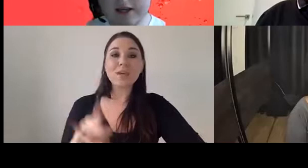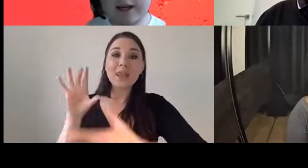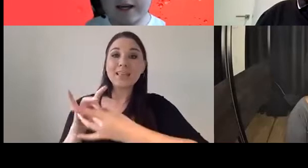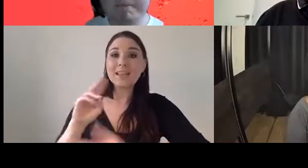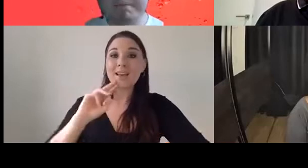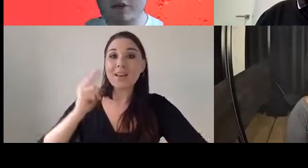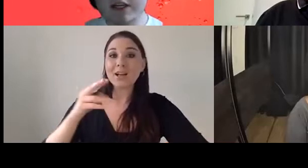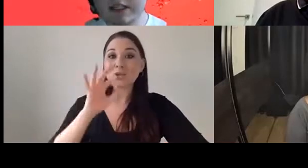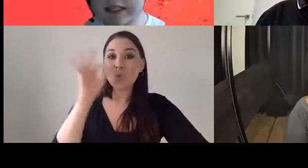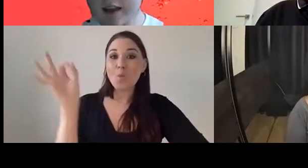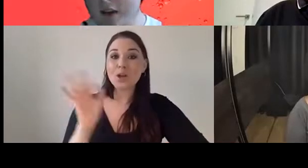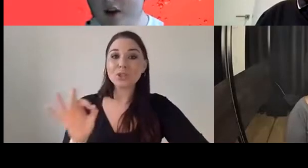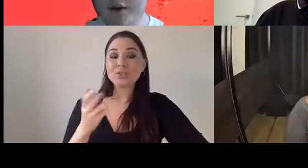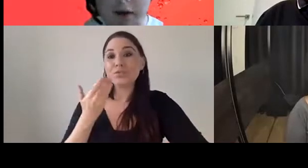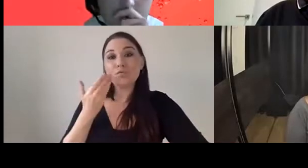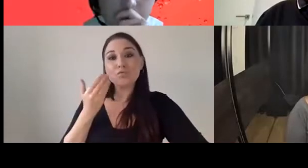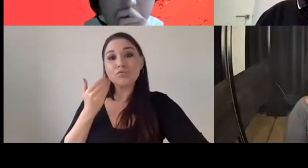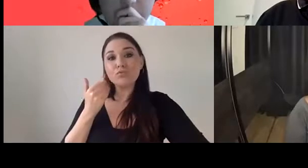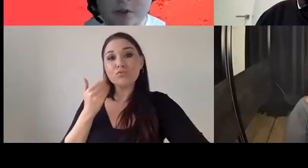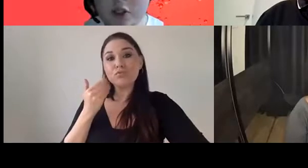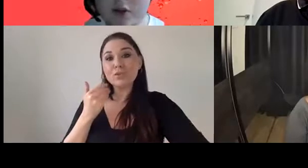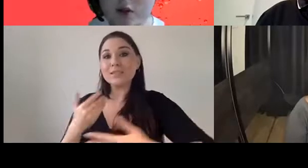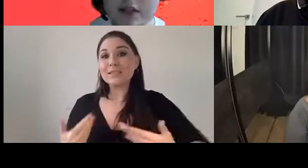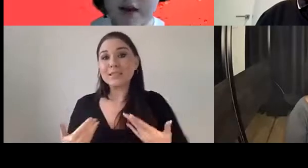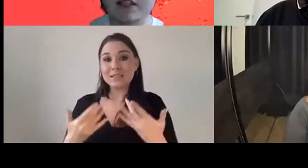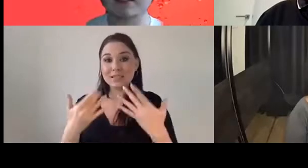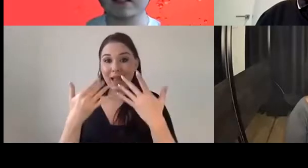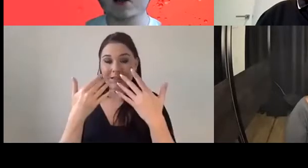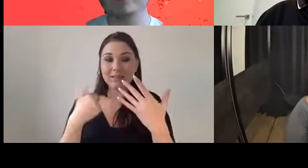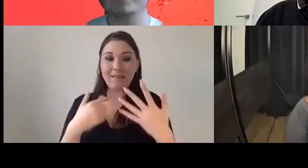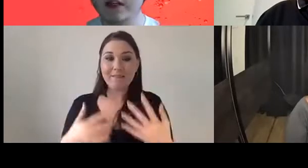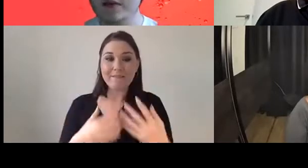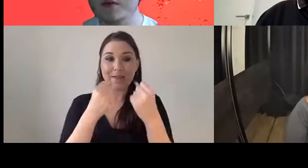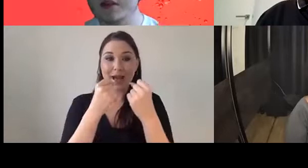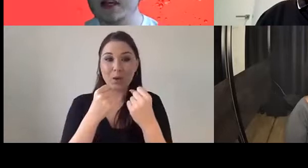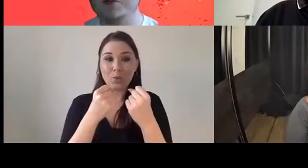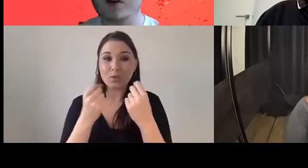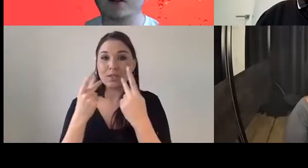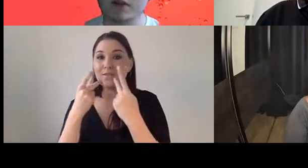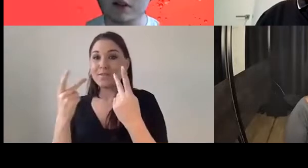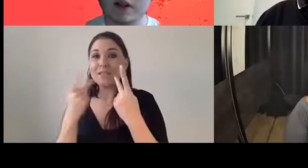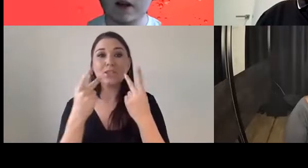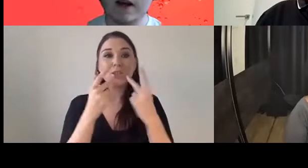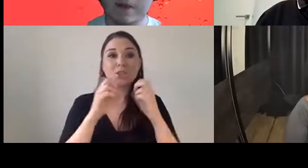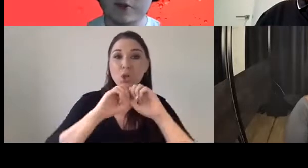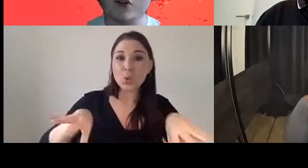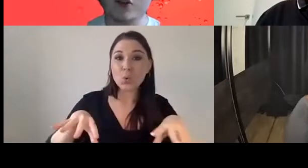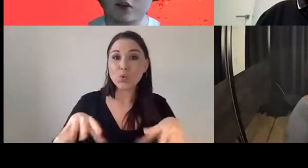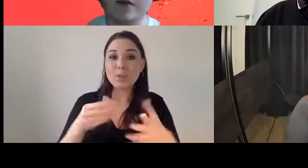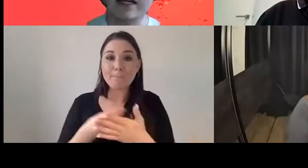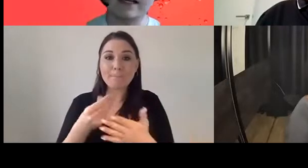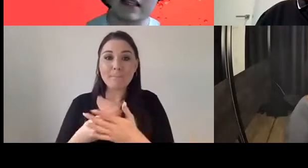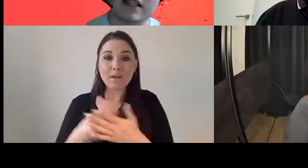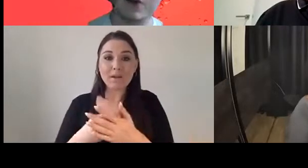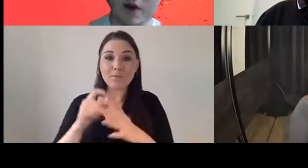is a recent stat that I found, excuse me, was that businesses lose money from disabled customers due to